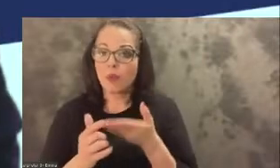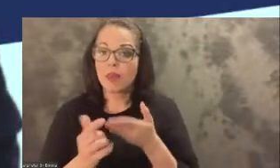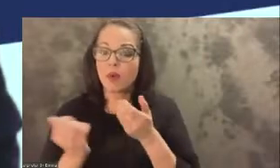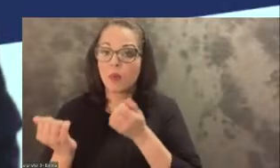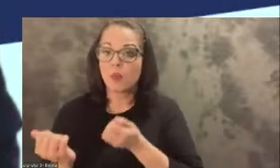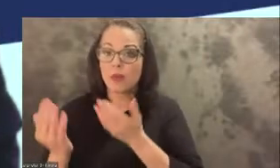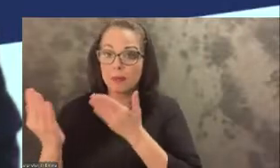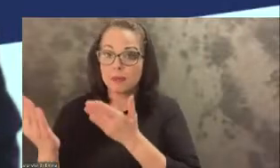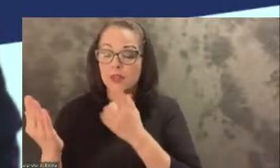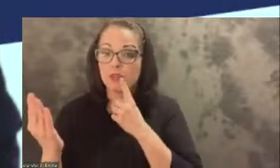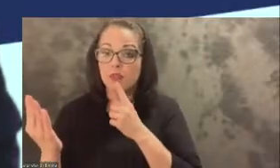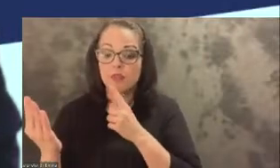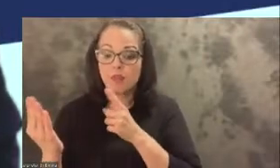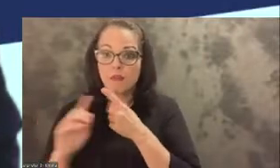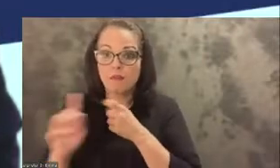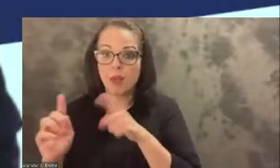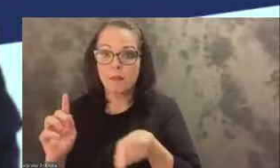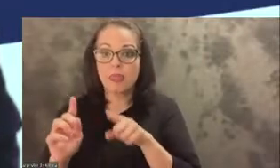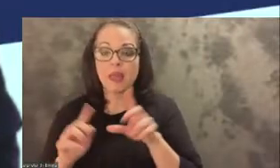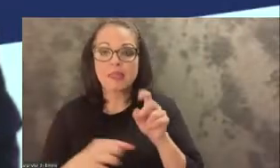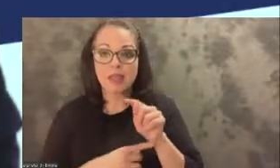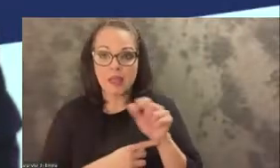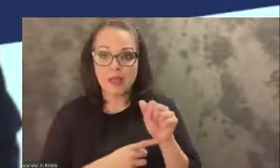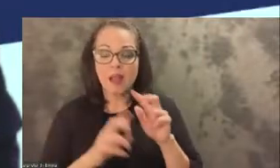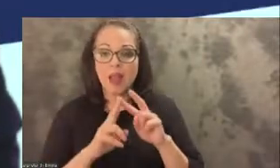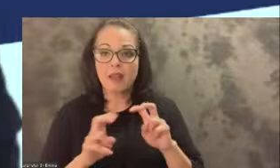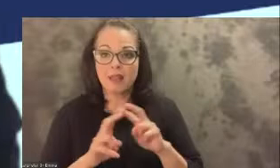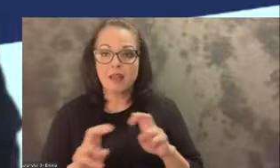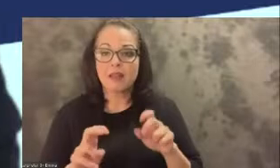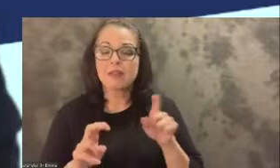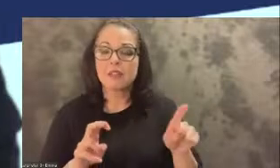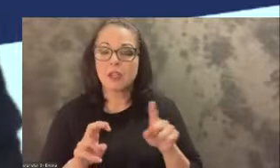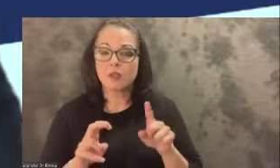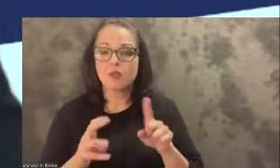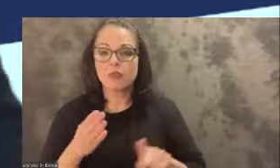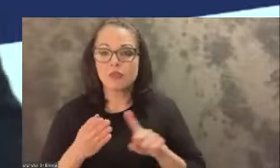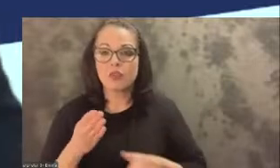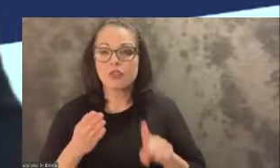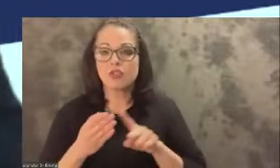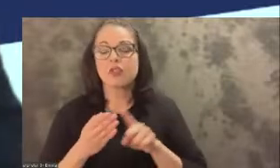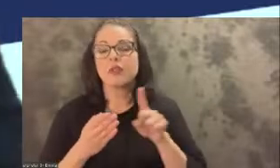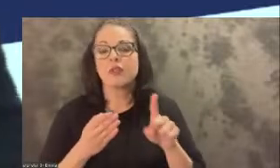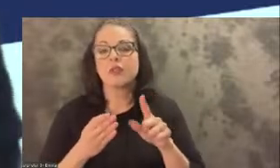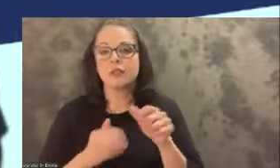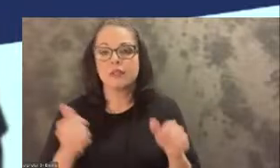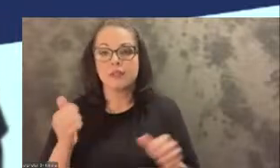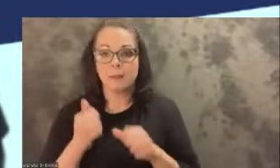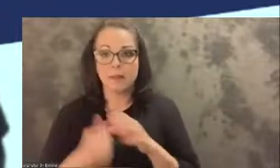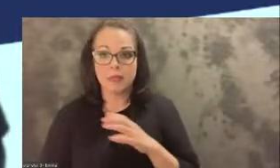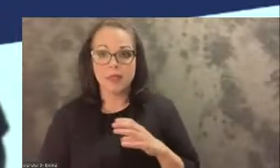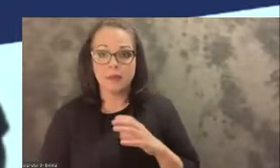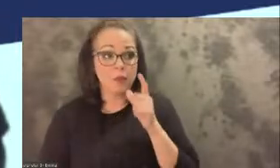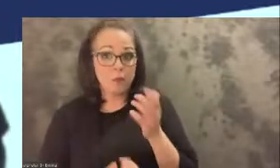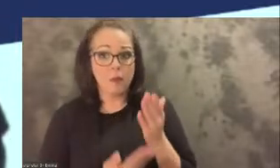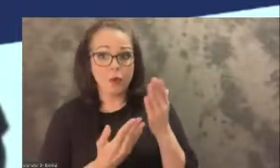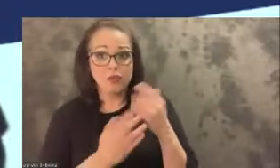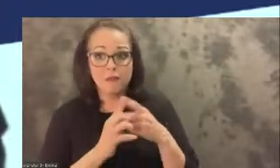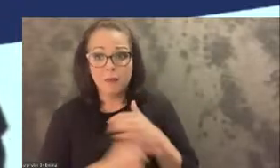recommendations offered by the Data Analytics and Research Subcommittee. Do I have a motion from a